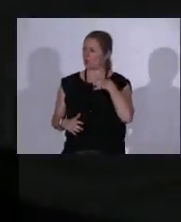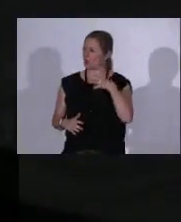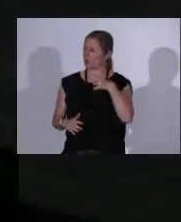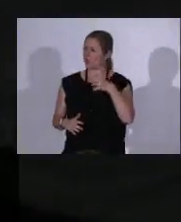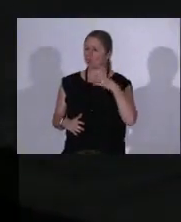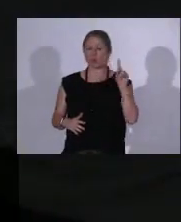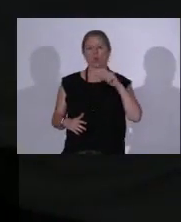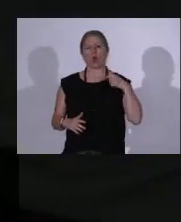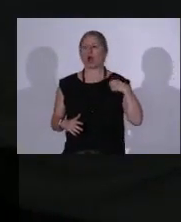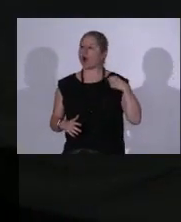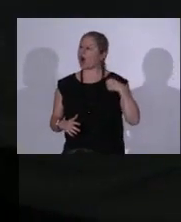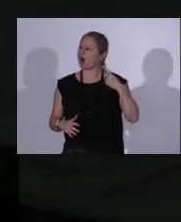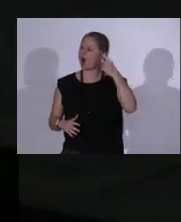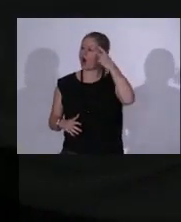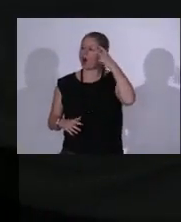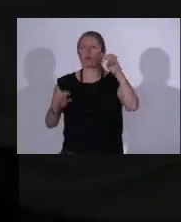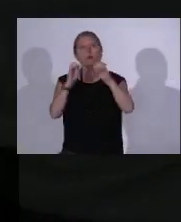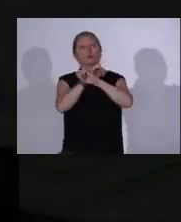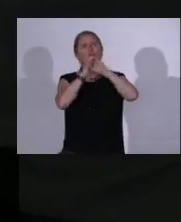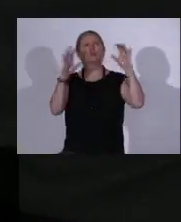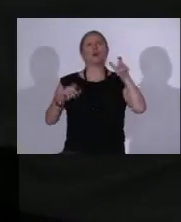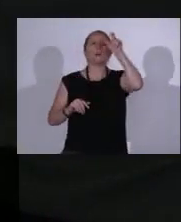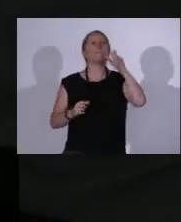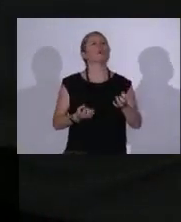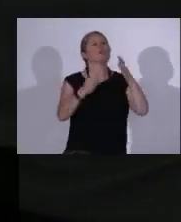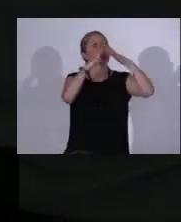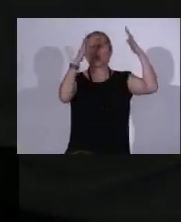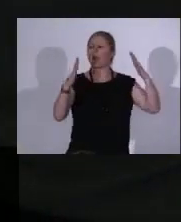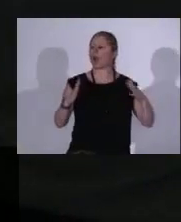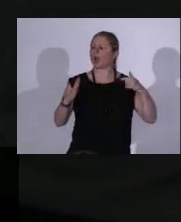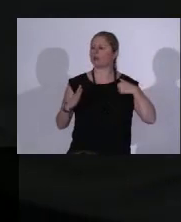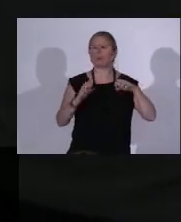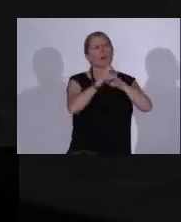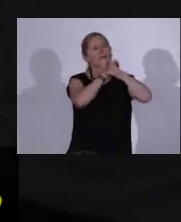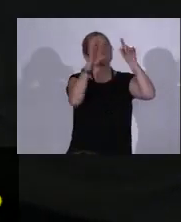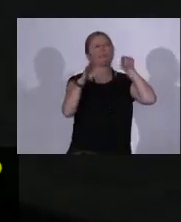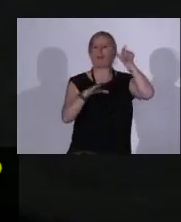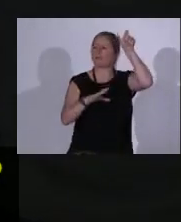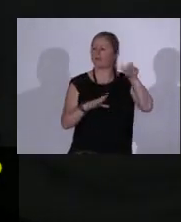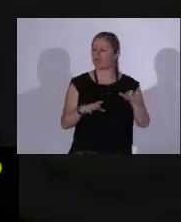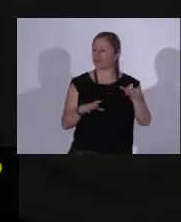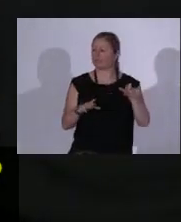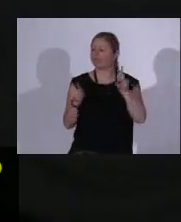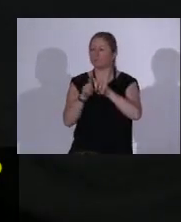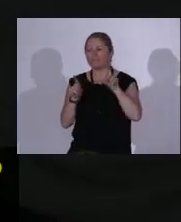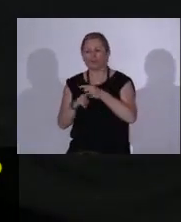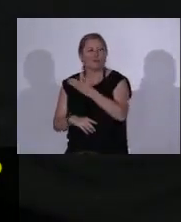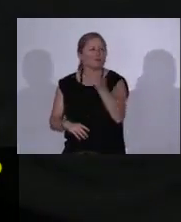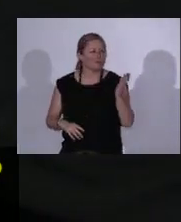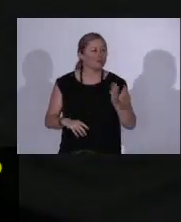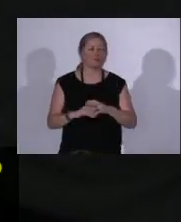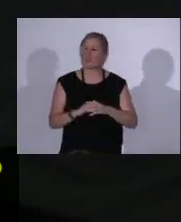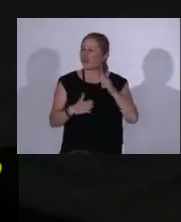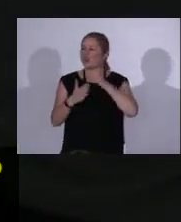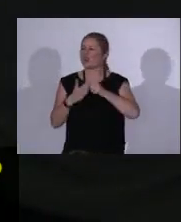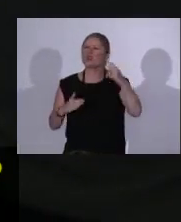what I imagined someone experiencing homelessness to look like, and what the image is that I'm sure a lot of us have in our heads, is generally